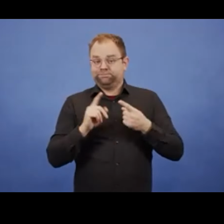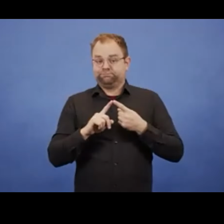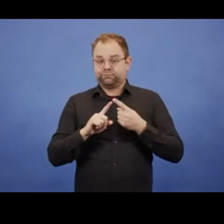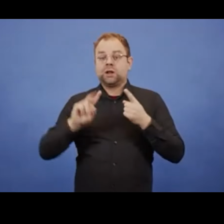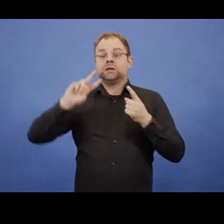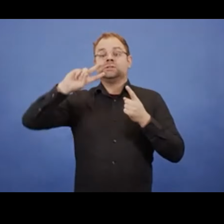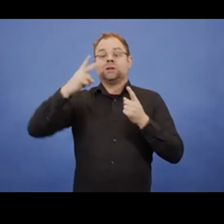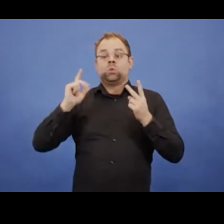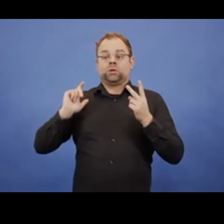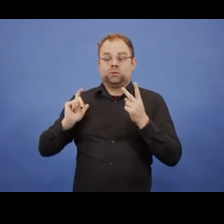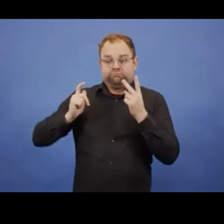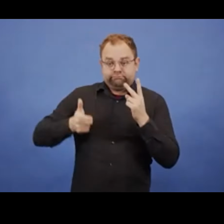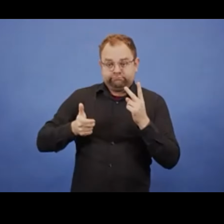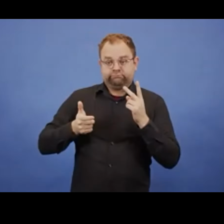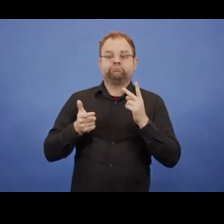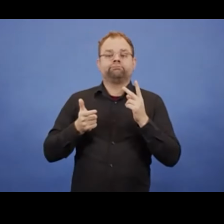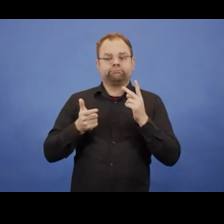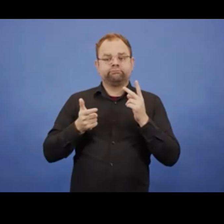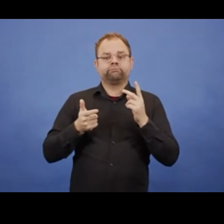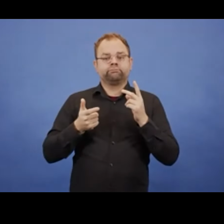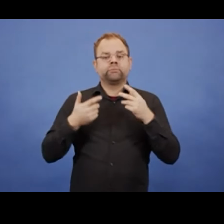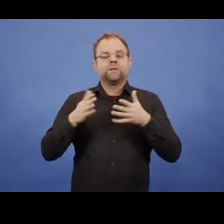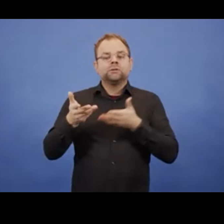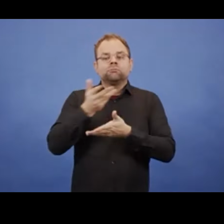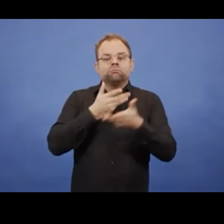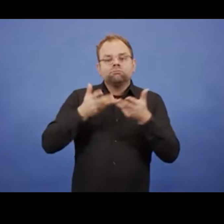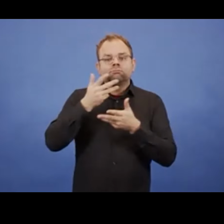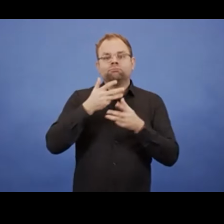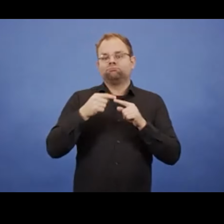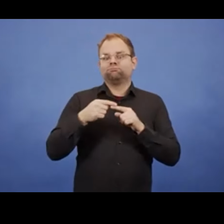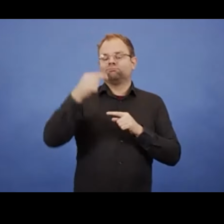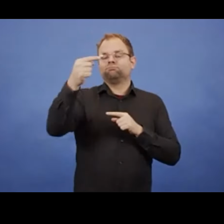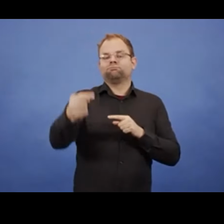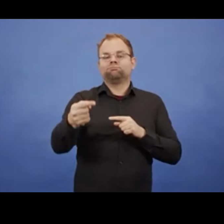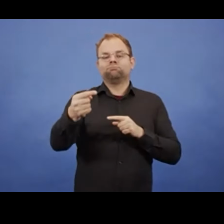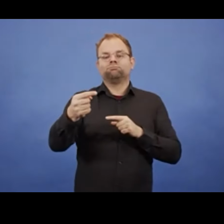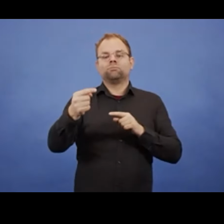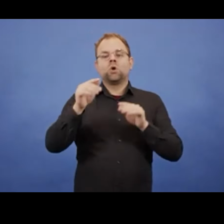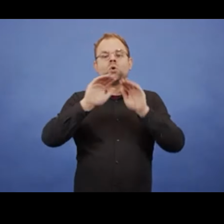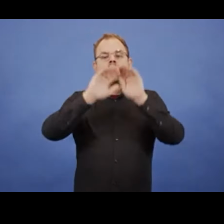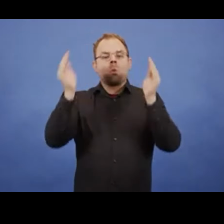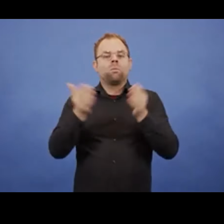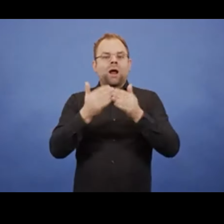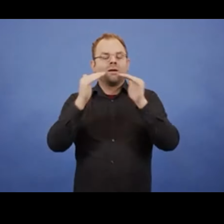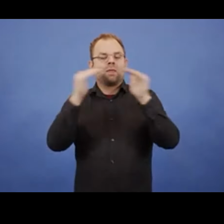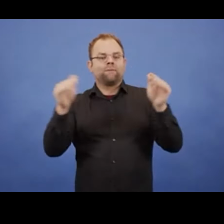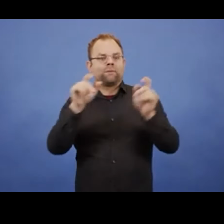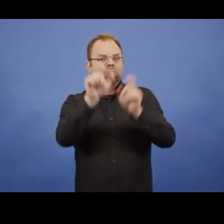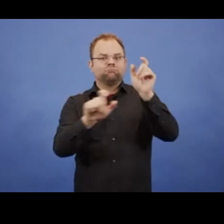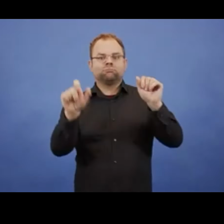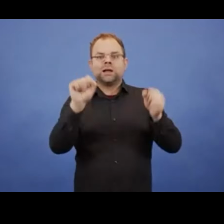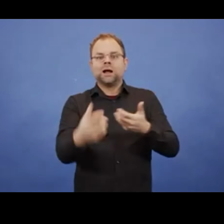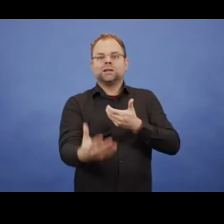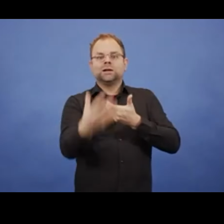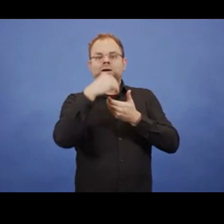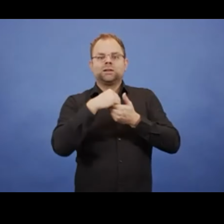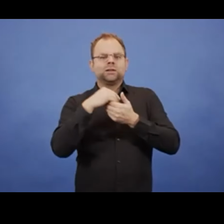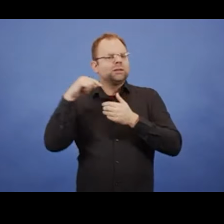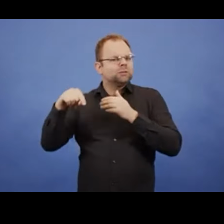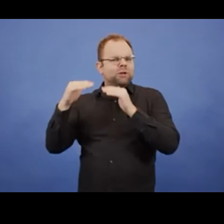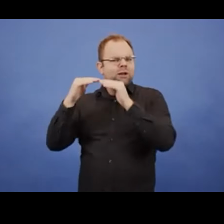is a Global Refugee Forum. It will take place within a year from now in 2023 at the